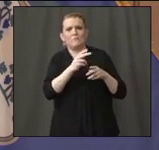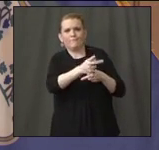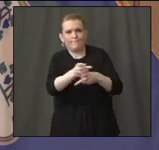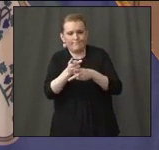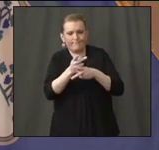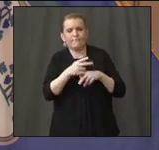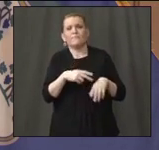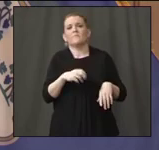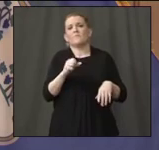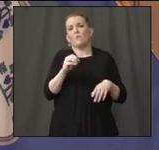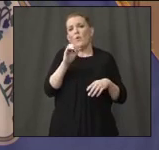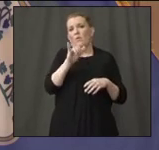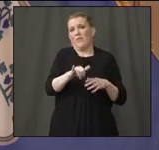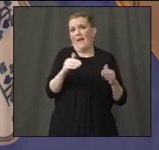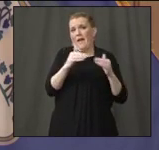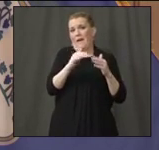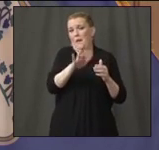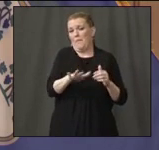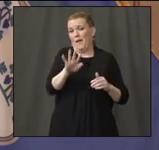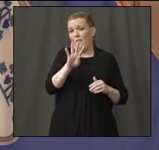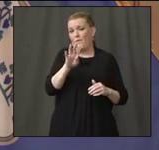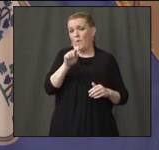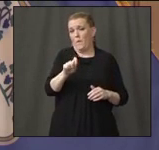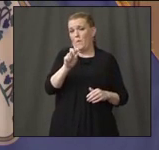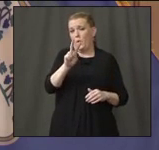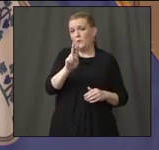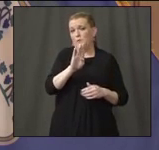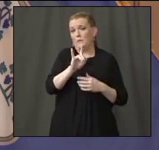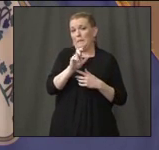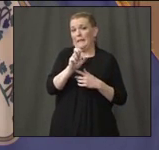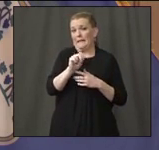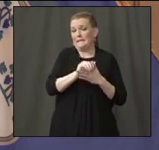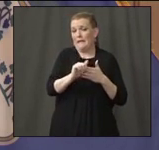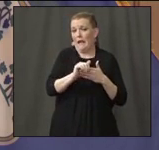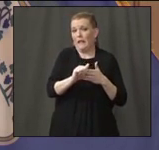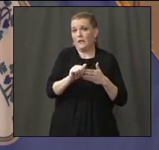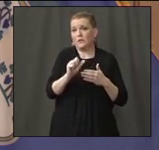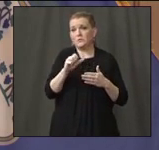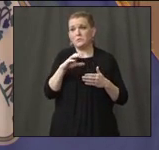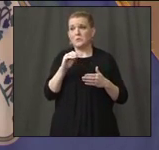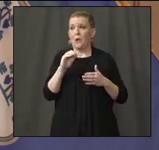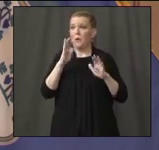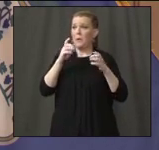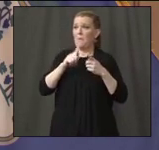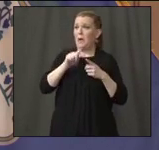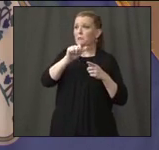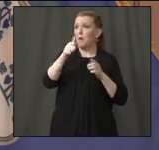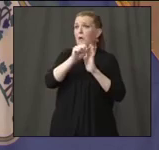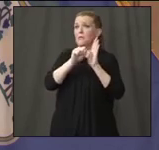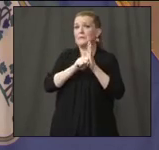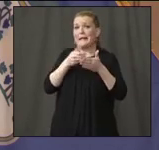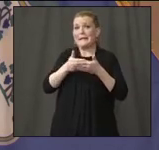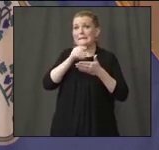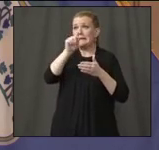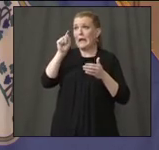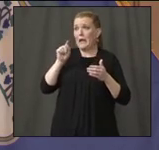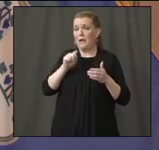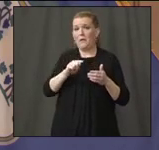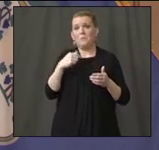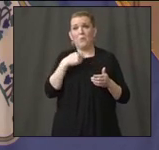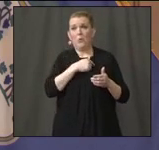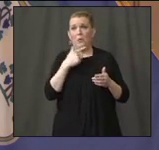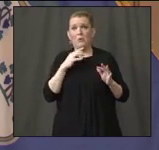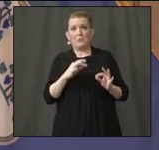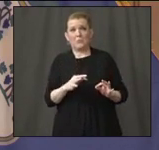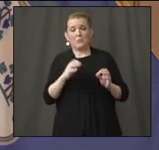billion. So we did pretty well compared to our region here. So thankful for the work of our banks, thanks